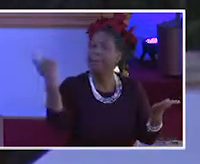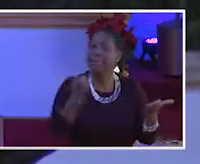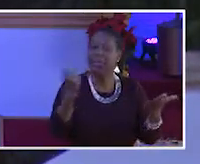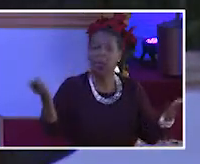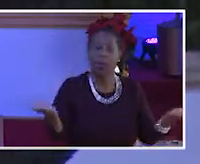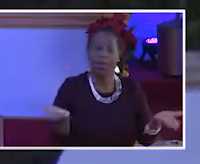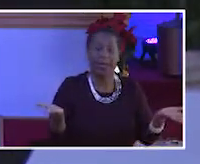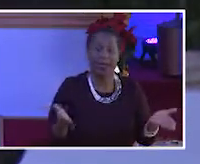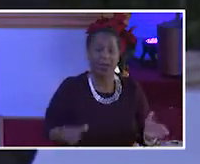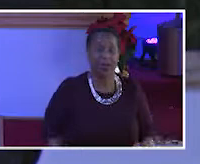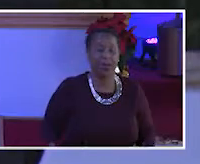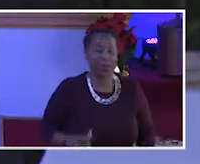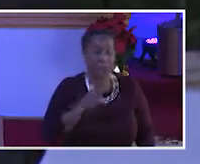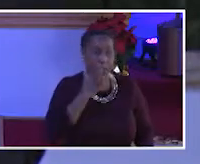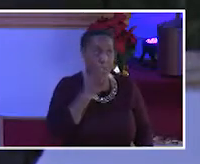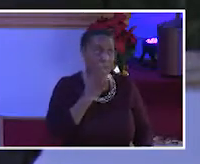today